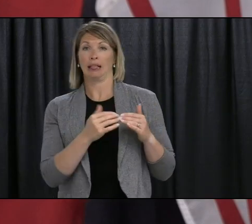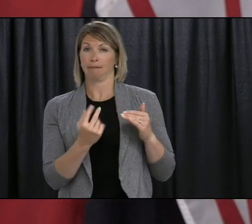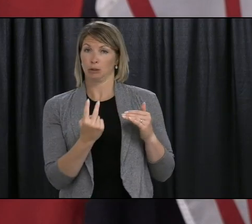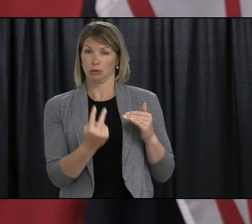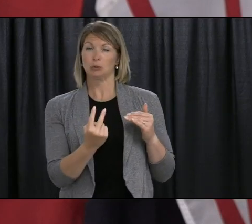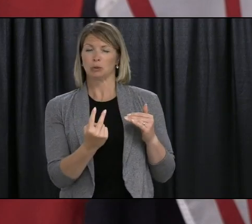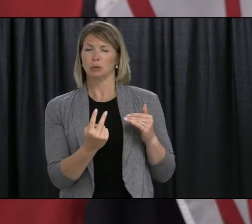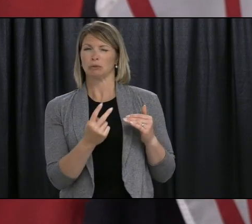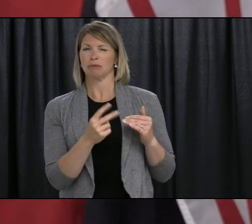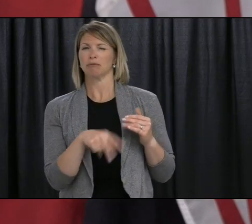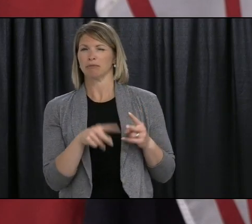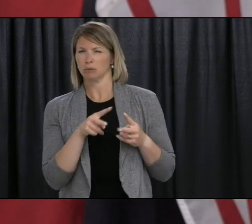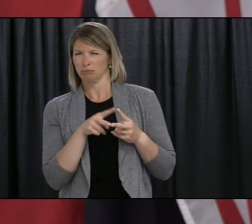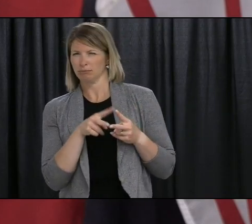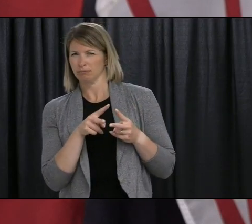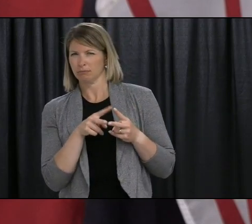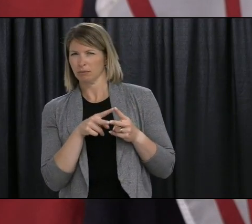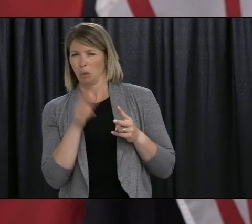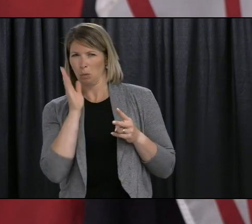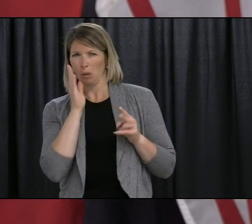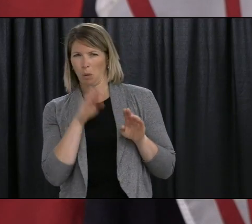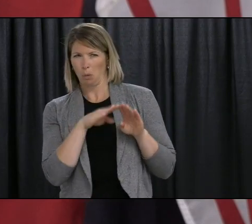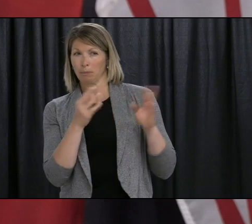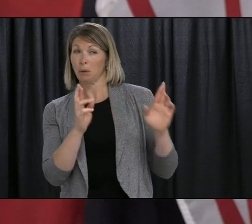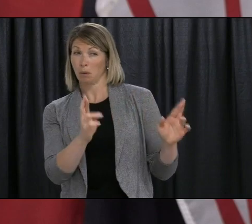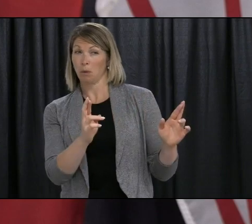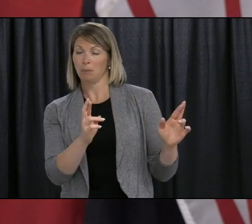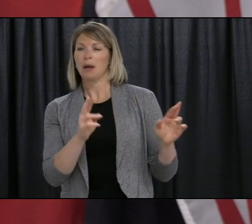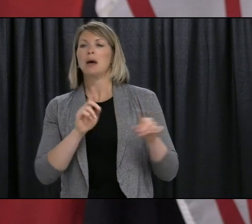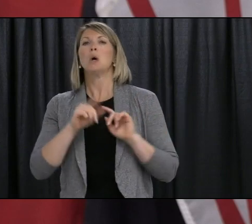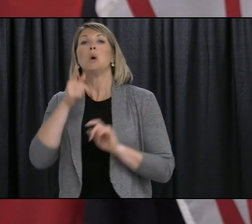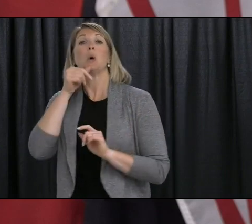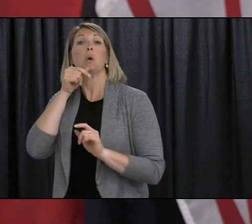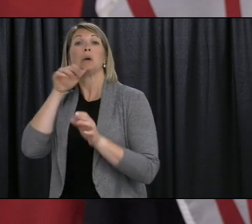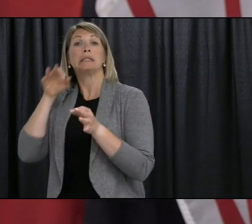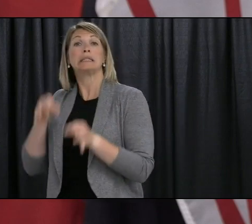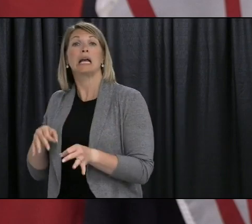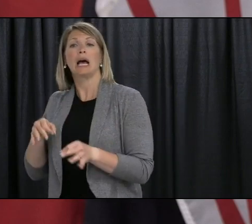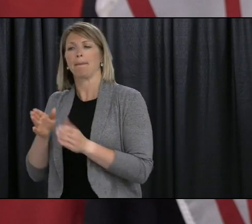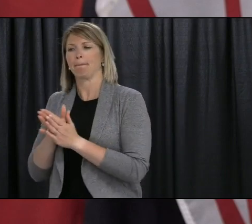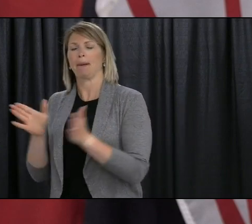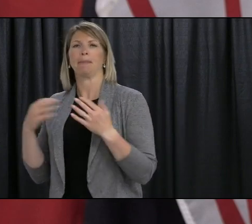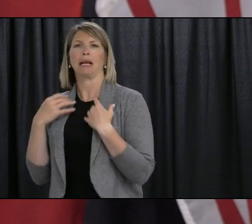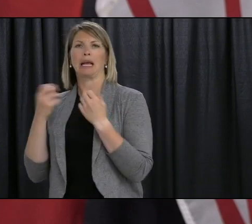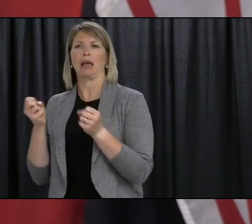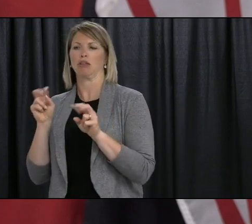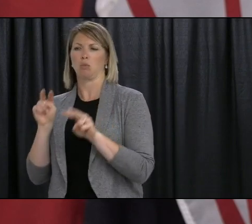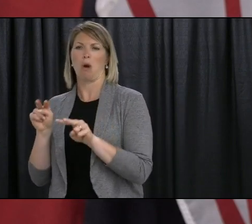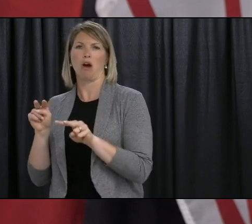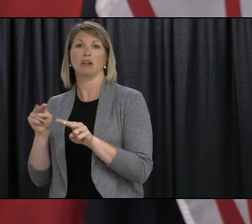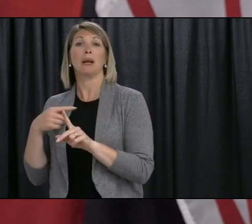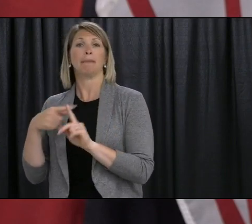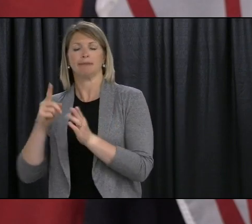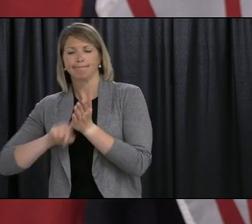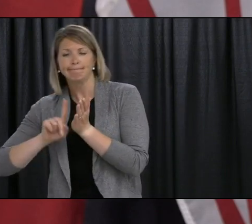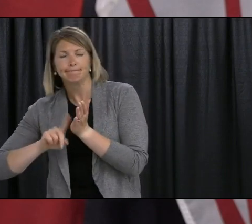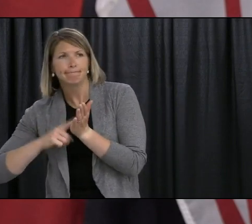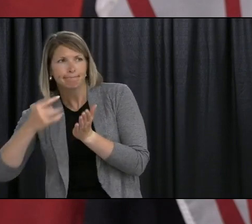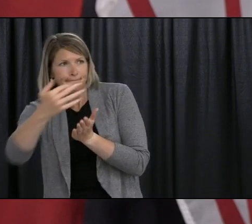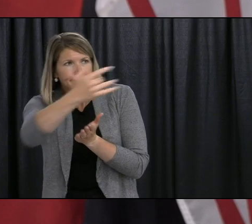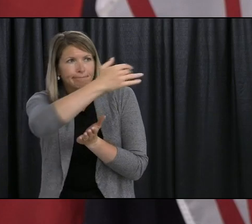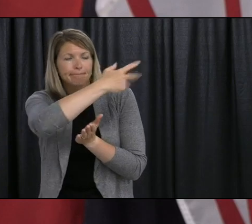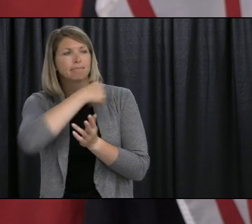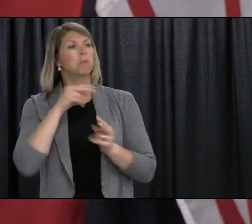course, the size of gatherings. But public health officials will do the monitoring on this, and they will use the science, the evidence, and see what's been happening,